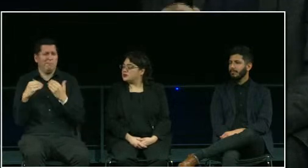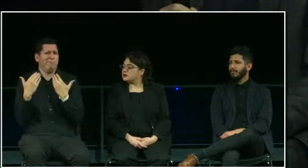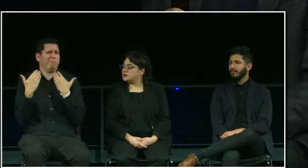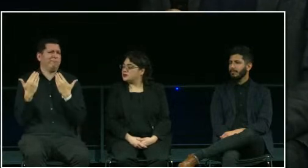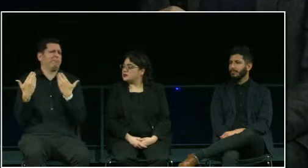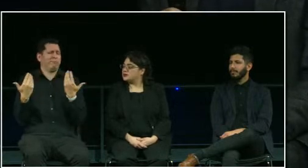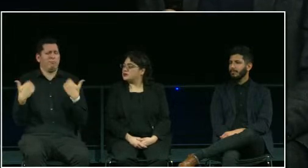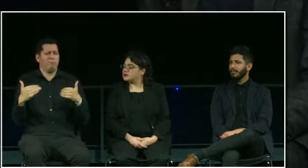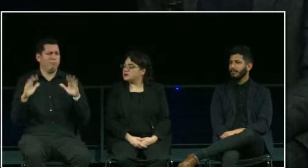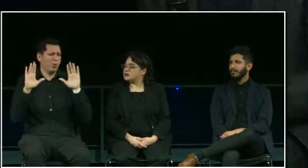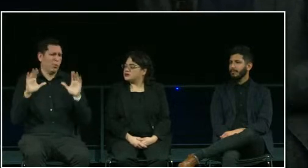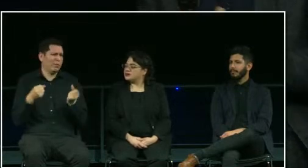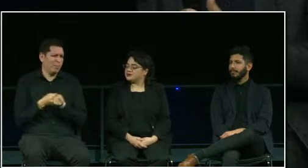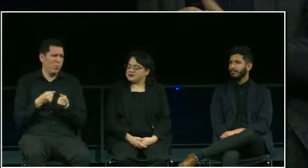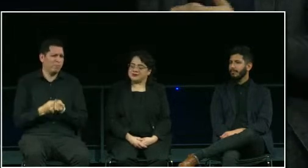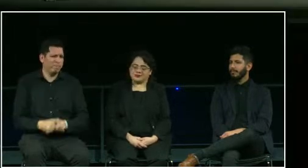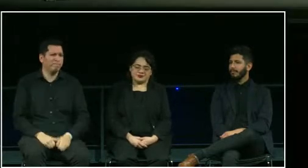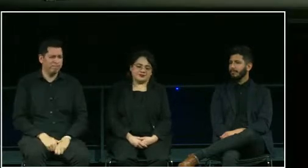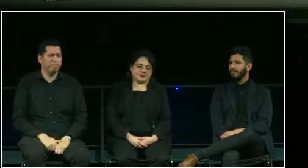It was incredible, really.